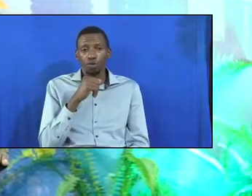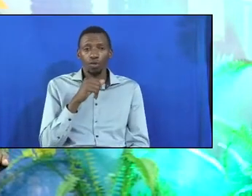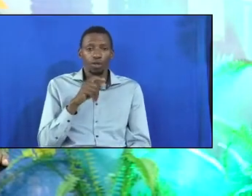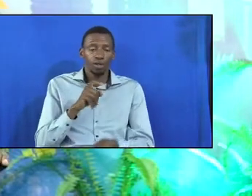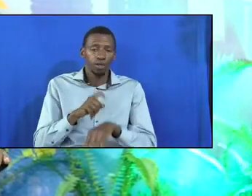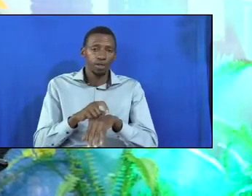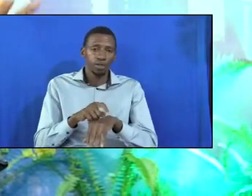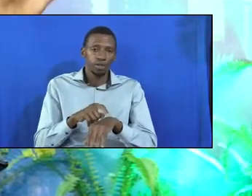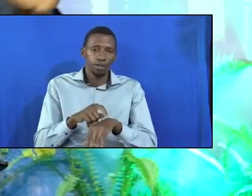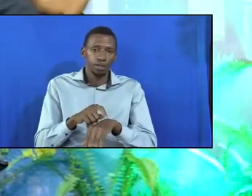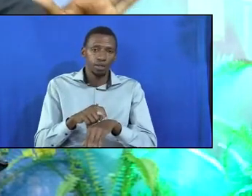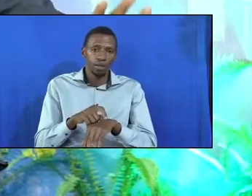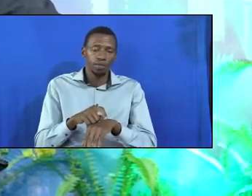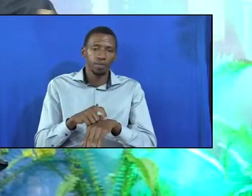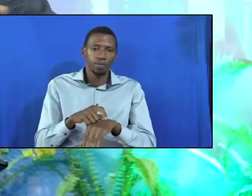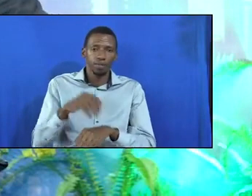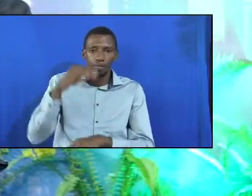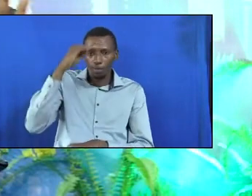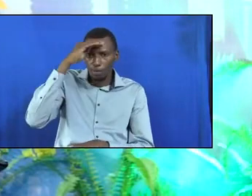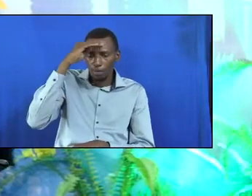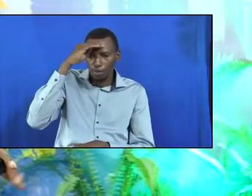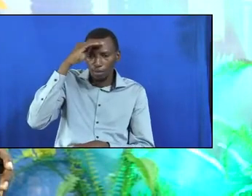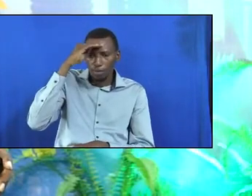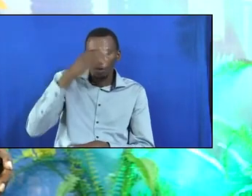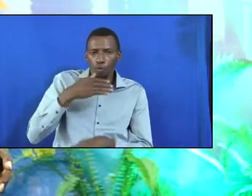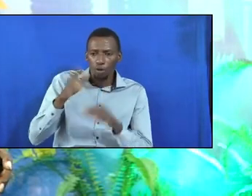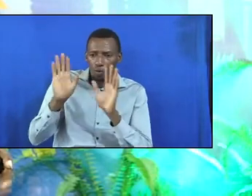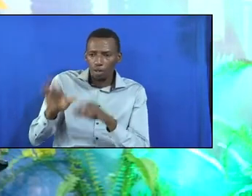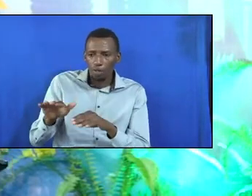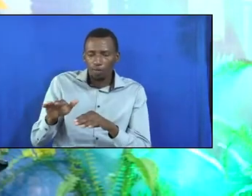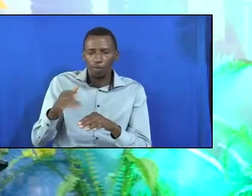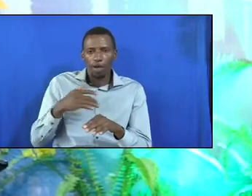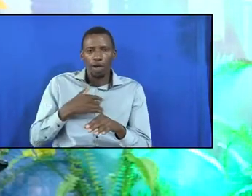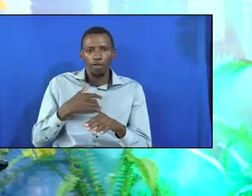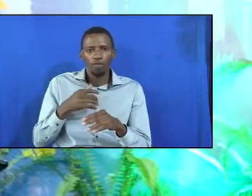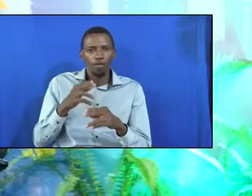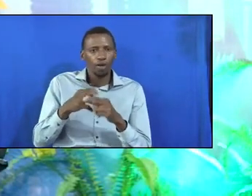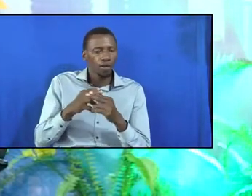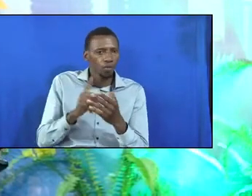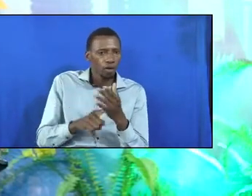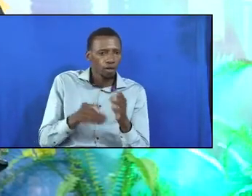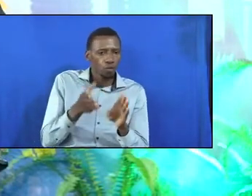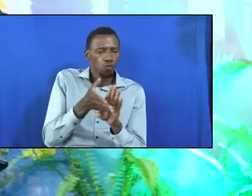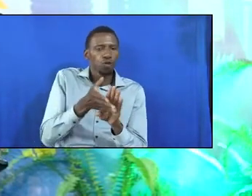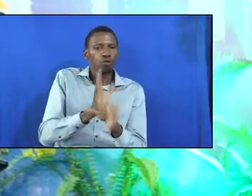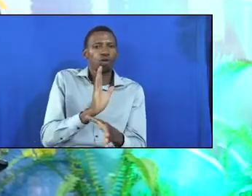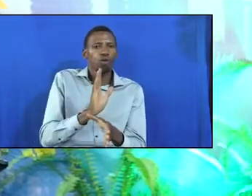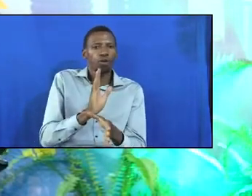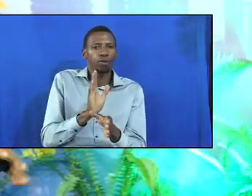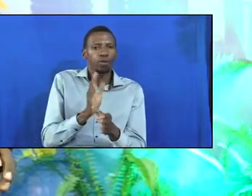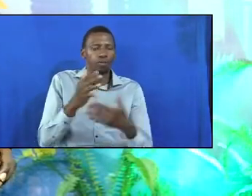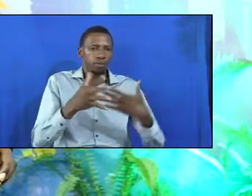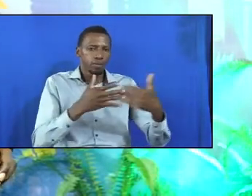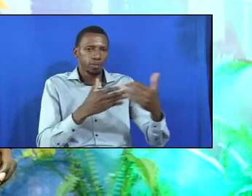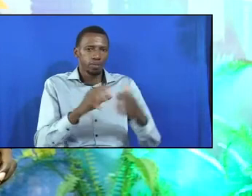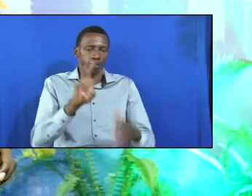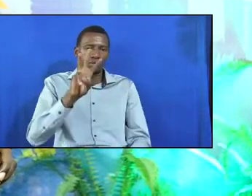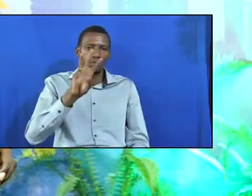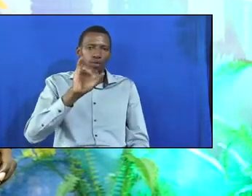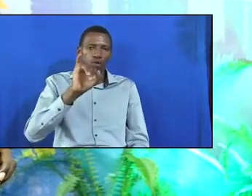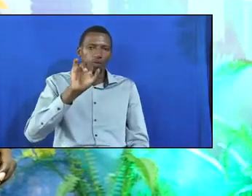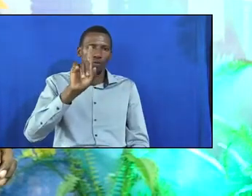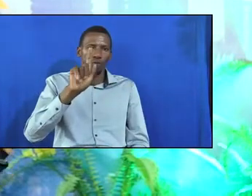they are quitting. They have what we call withdrawal symptoms. They will even have headache. They will even not be able to